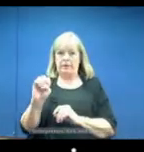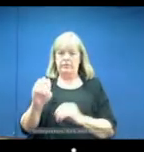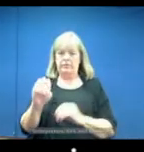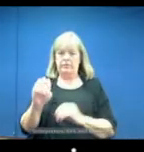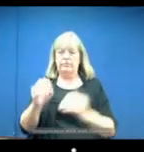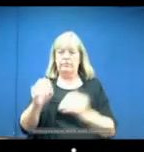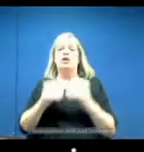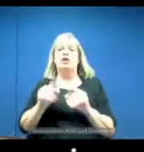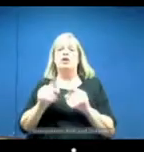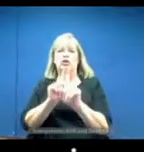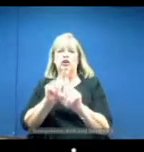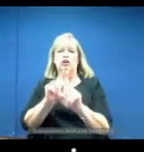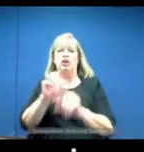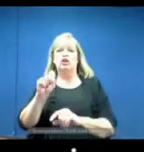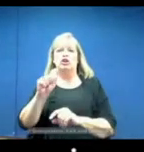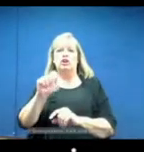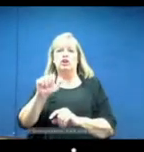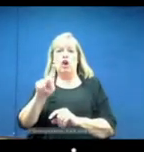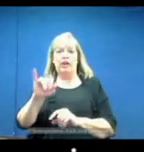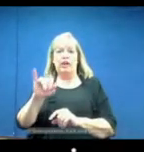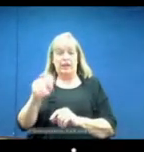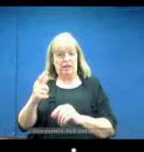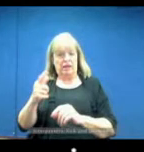stalking, cyber stalking,